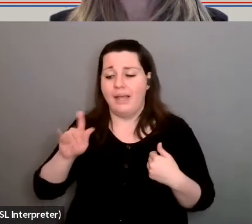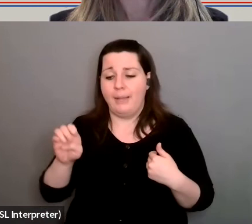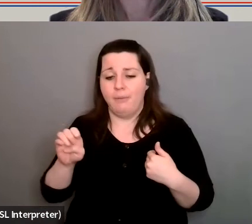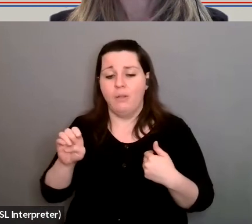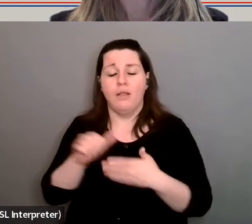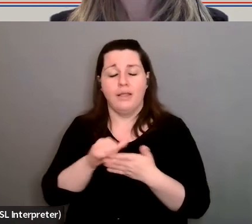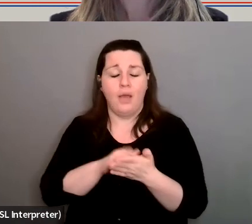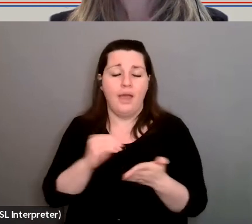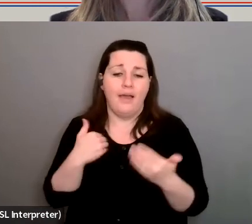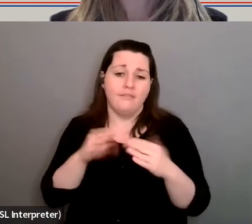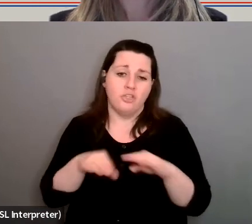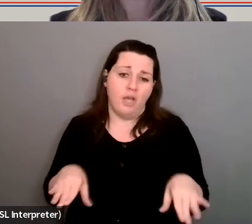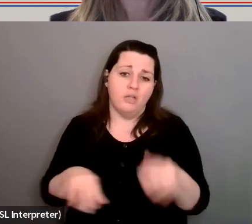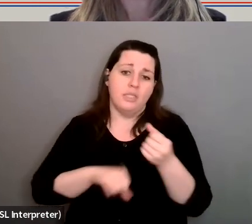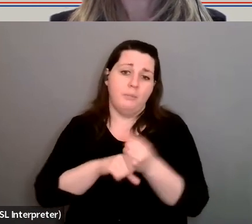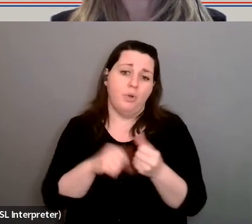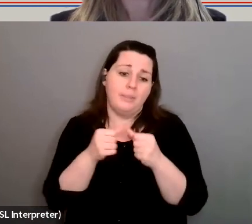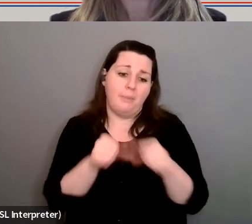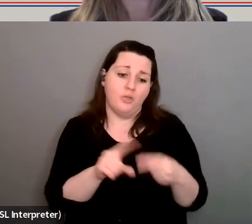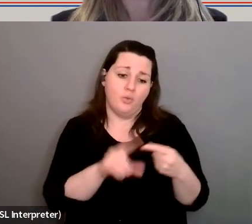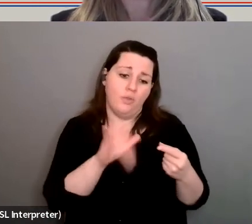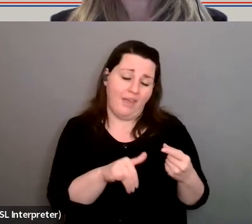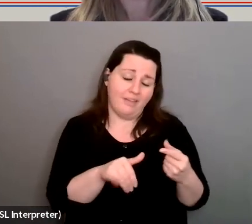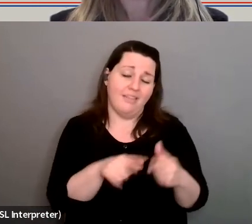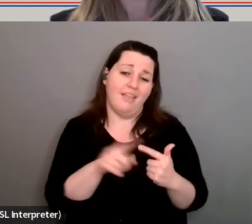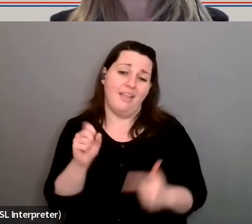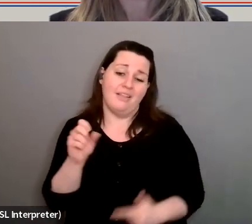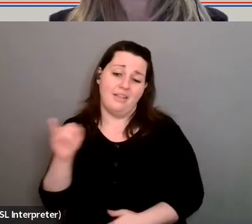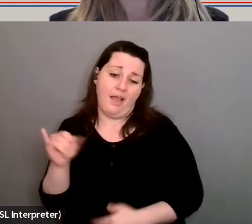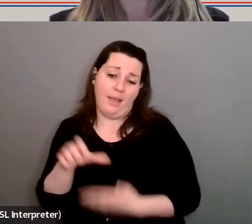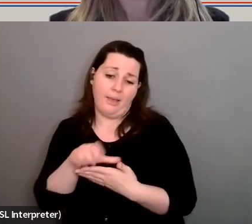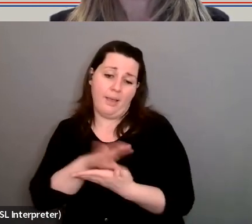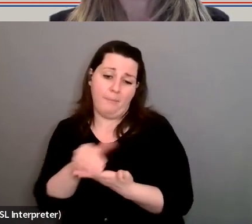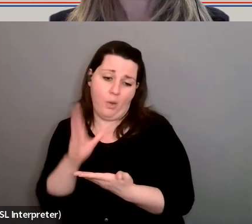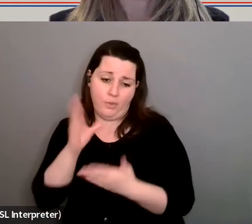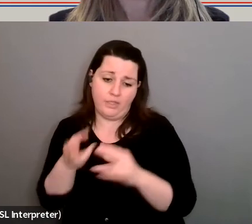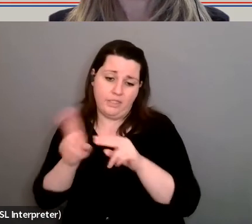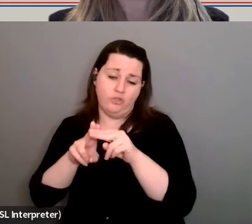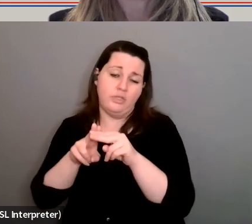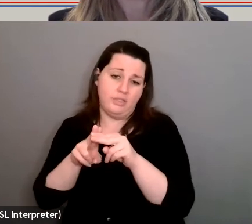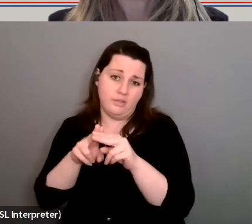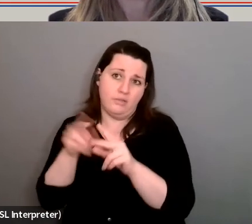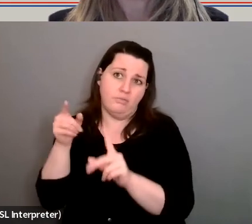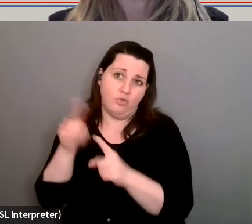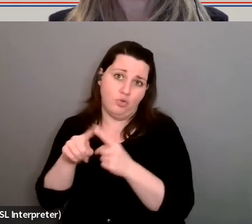support deposited to it, then her SSI amount will be increased to go back to the